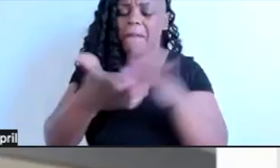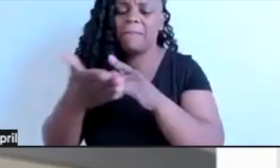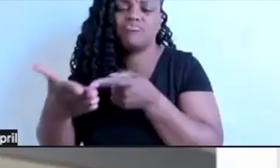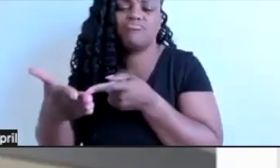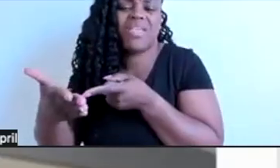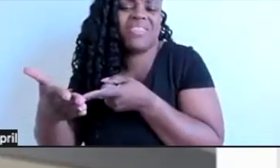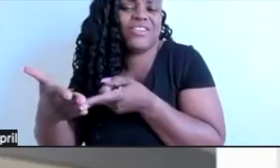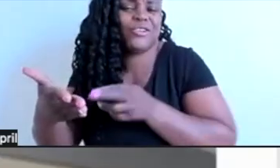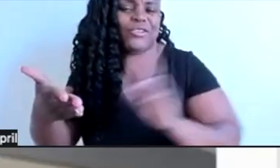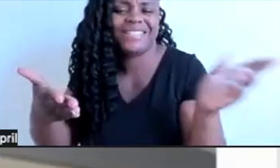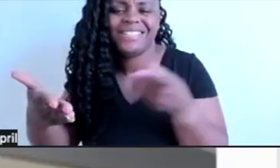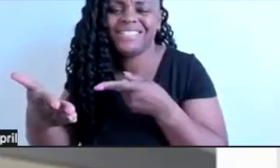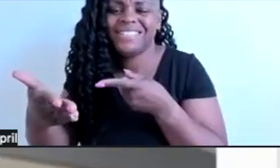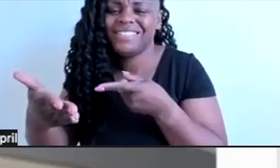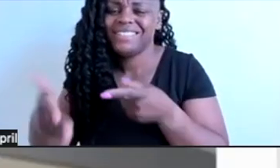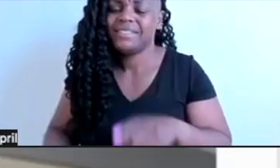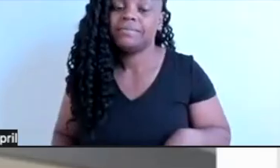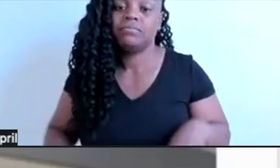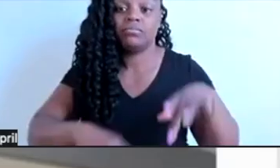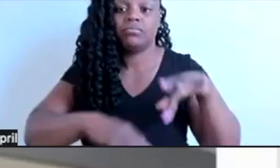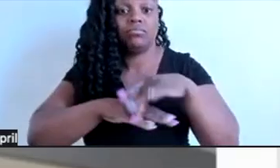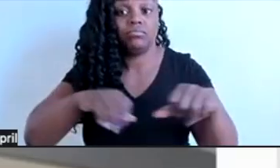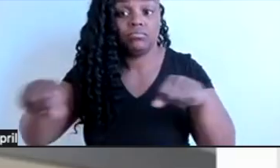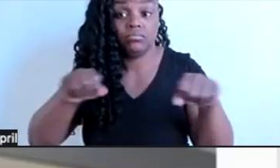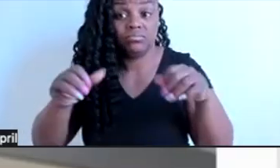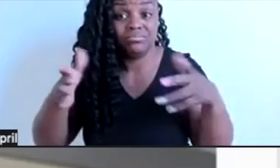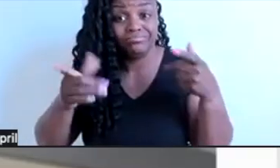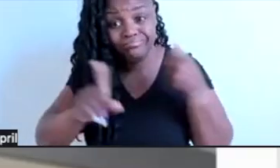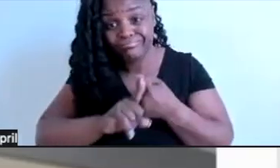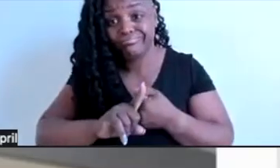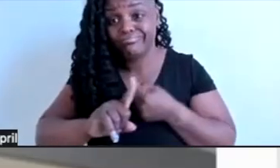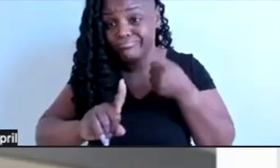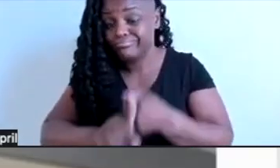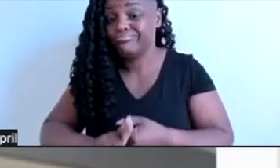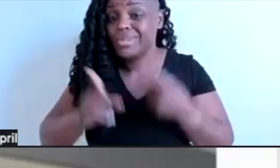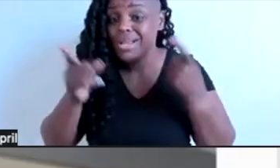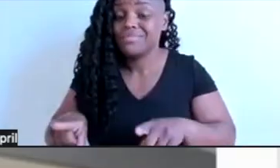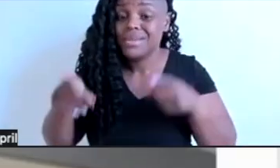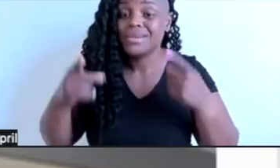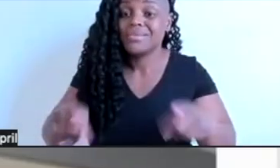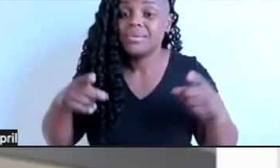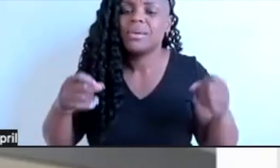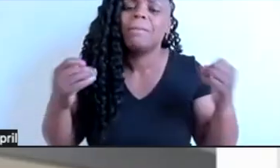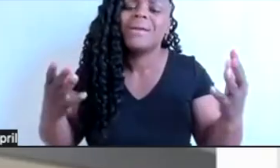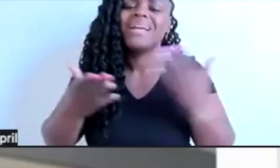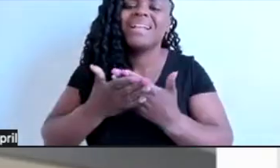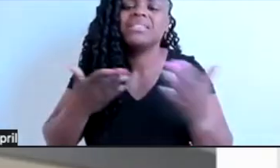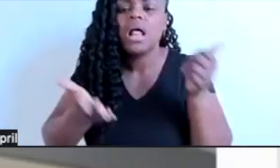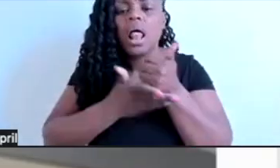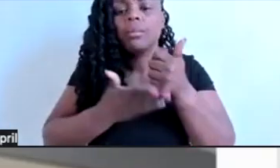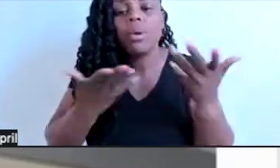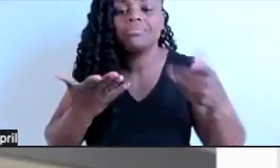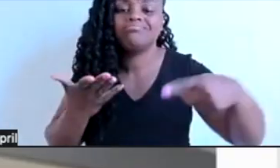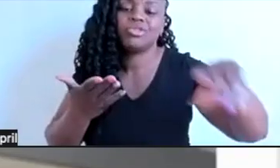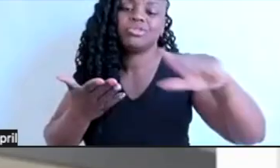After earthquakes, many resources are mobilized to help the community, including emergency shelters and housing, support for